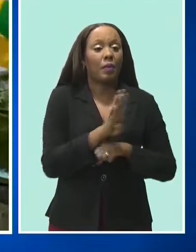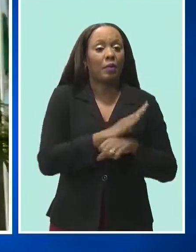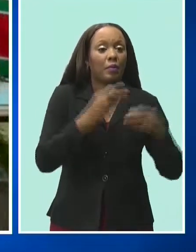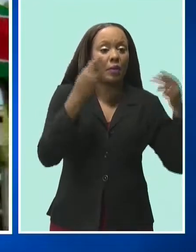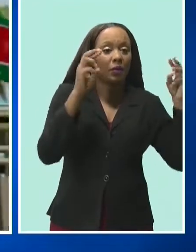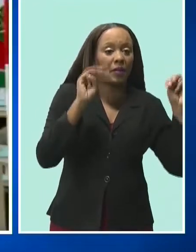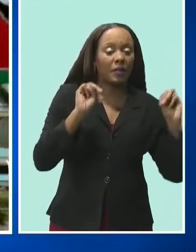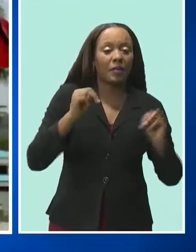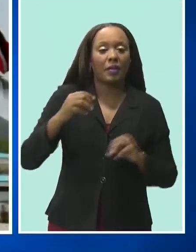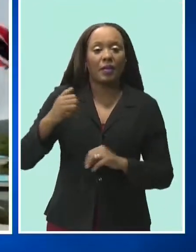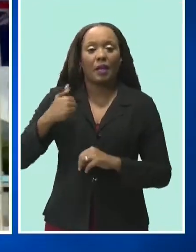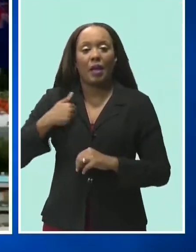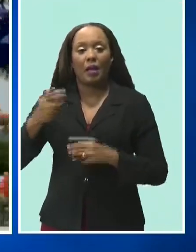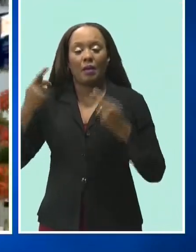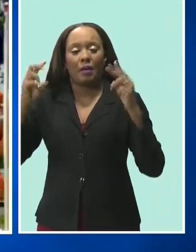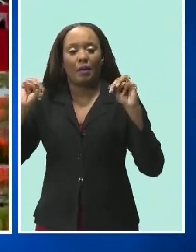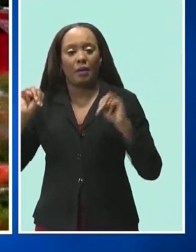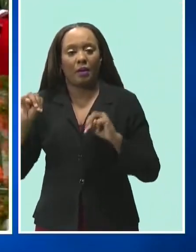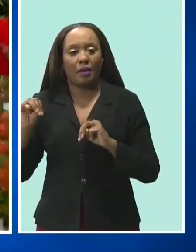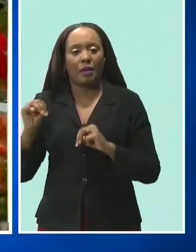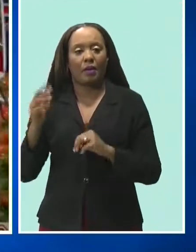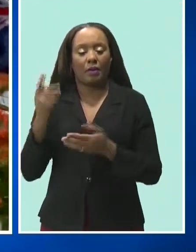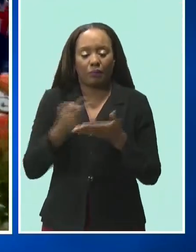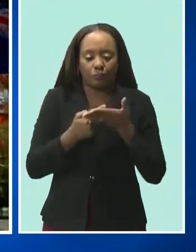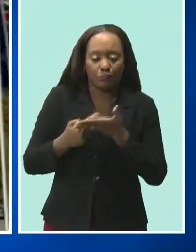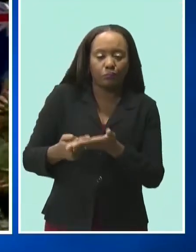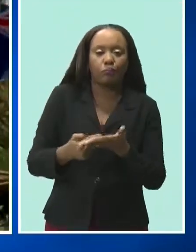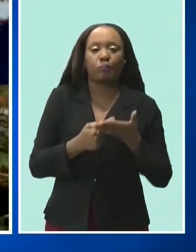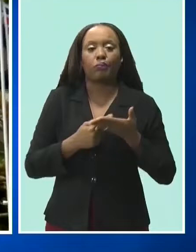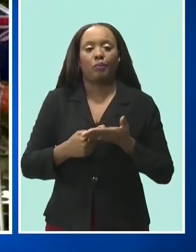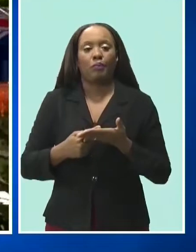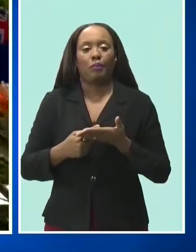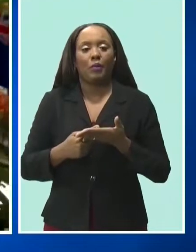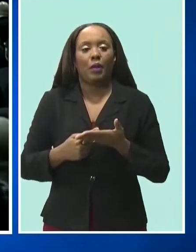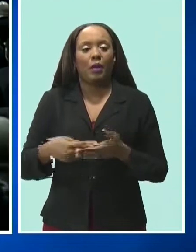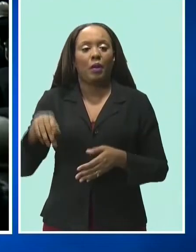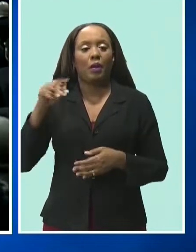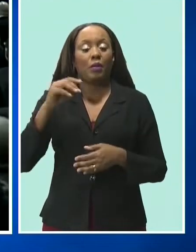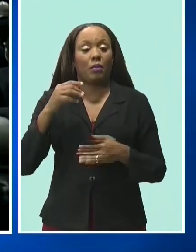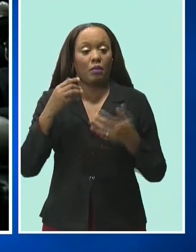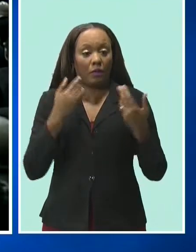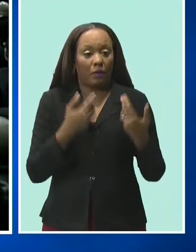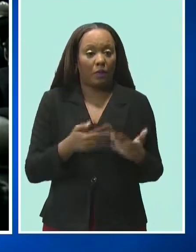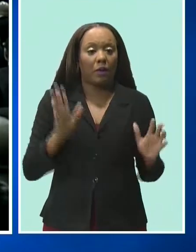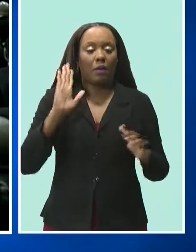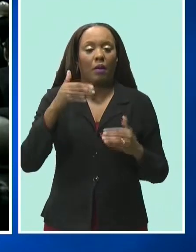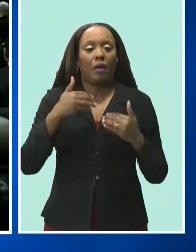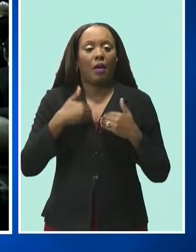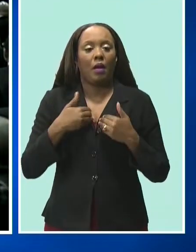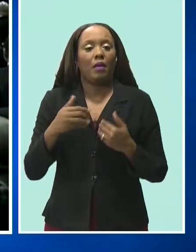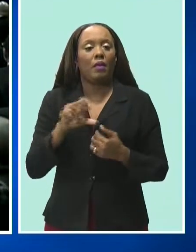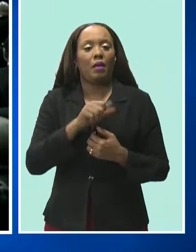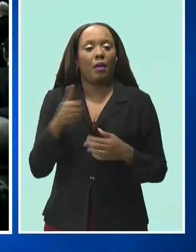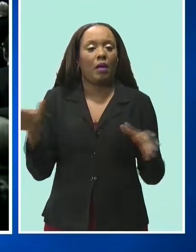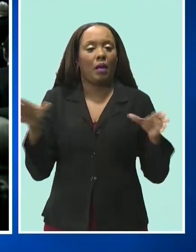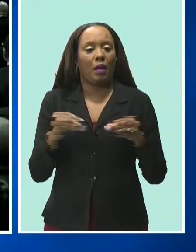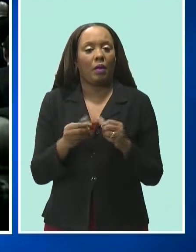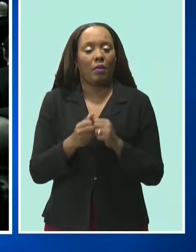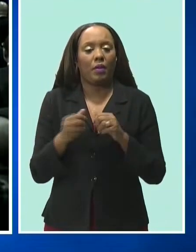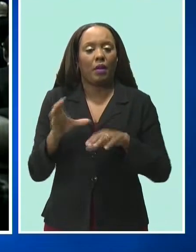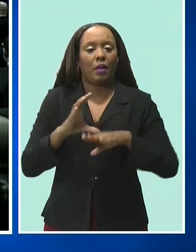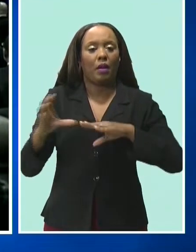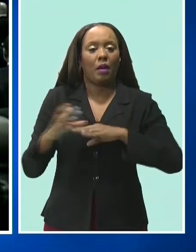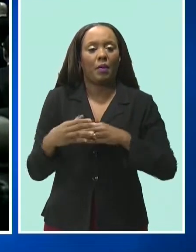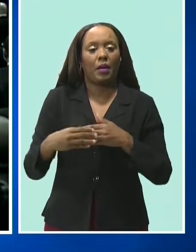and also engage in bilateral discussions with members of the cabinet. There will then be the informal summit of regional leaders that will be led